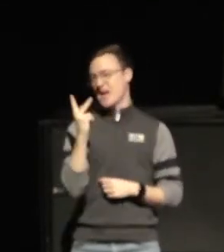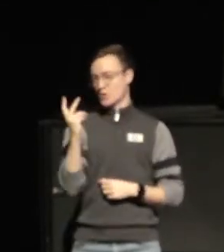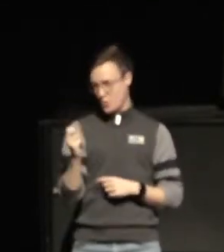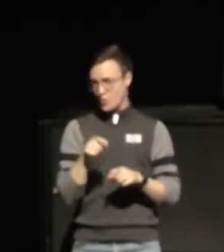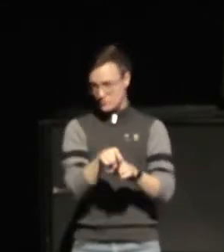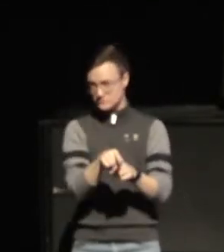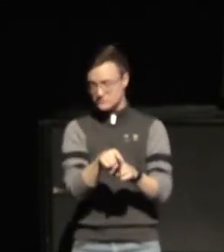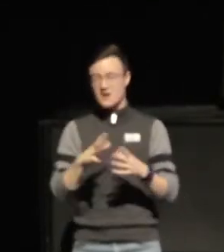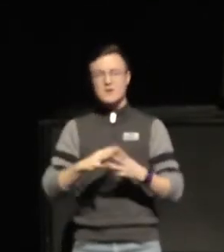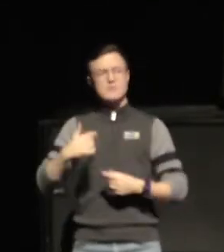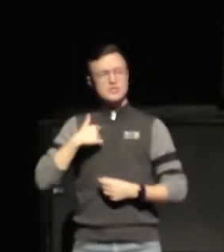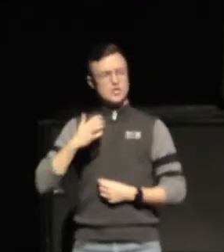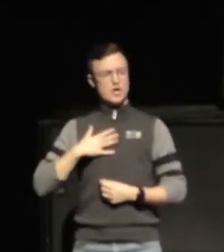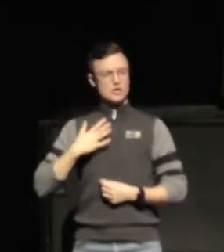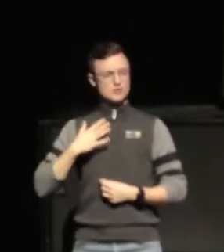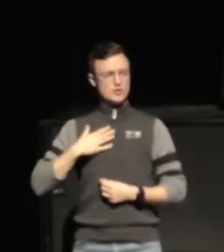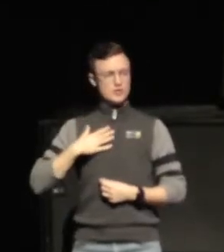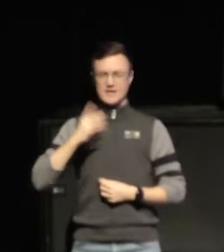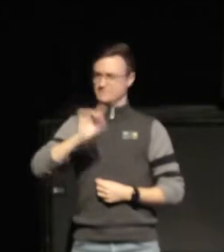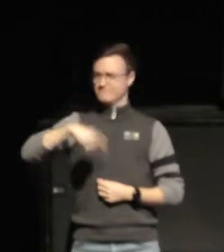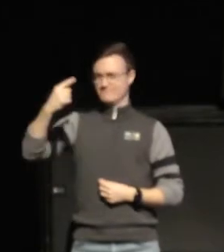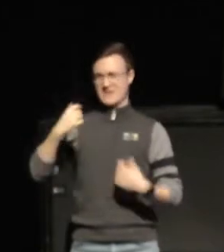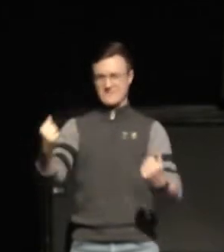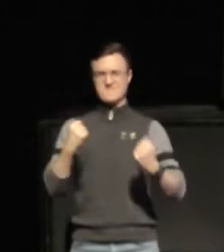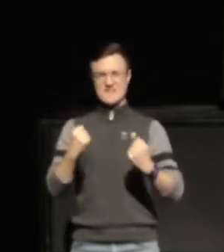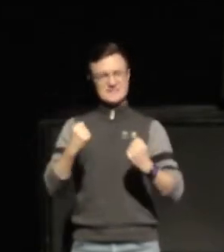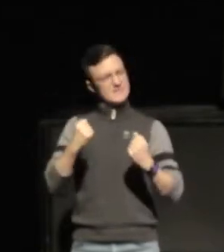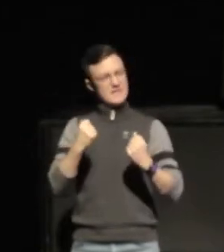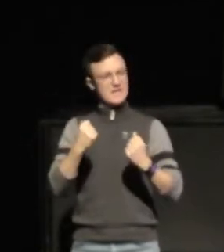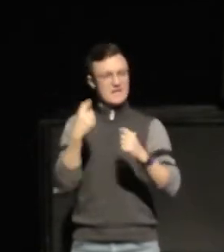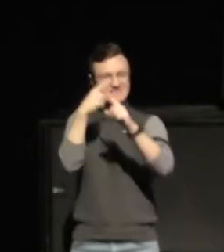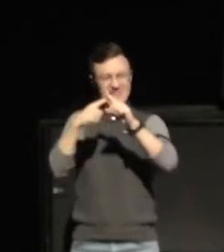but the very important part of this report is that